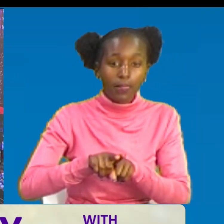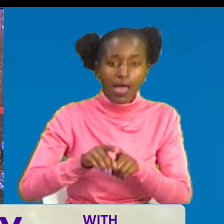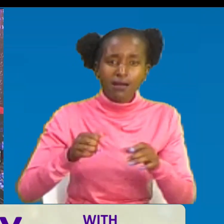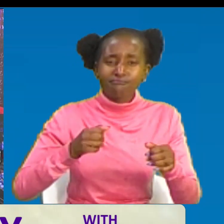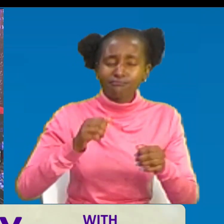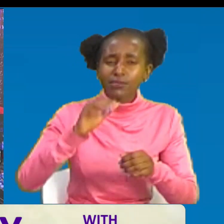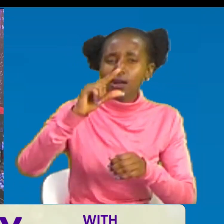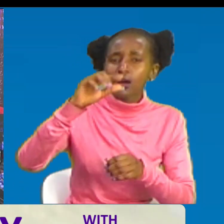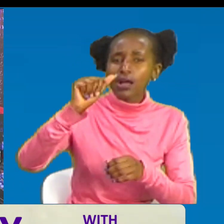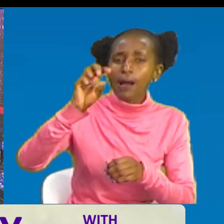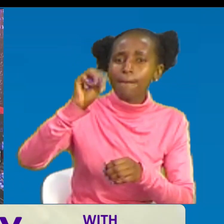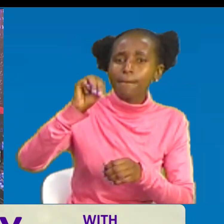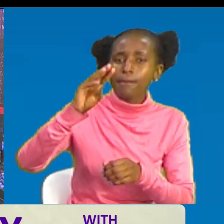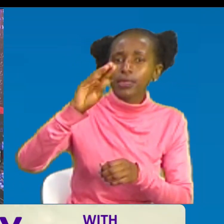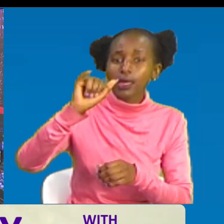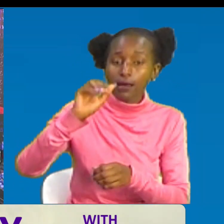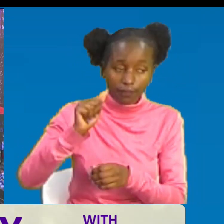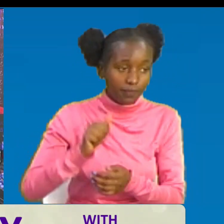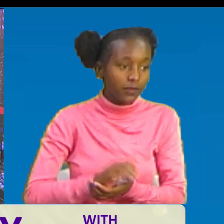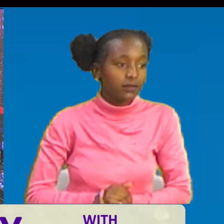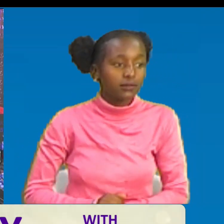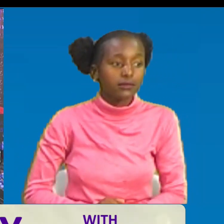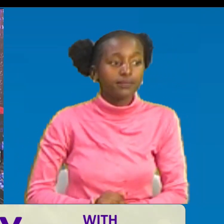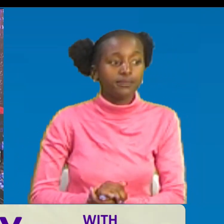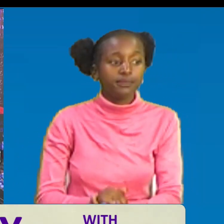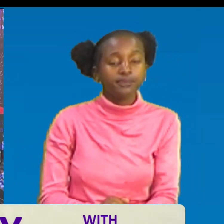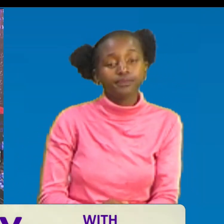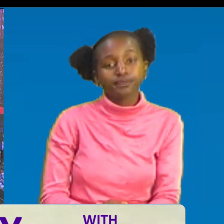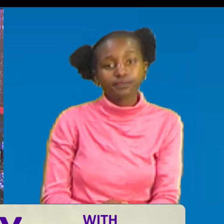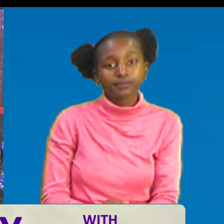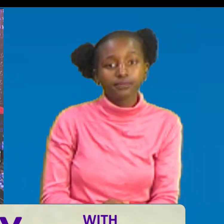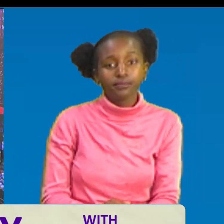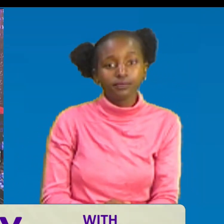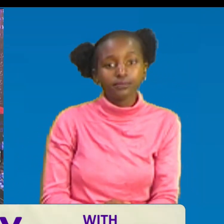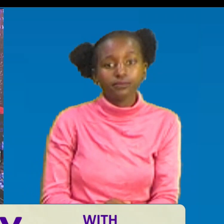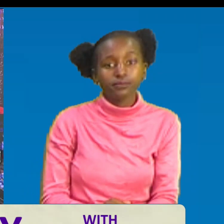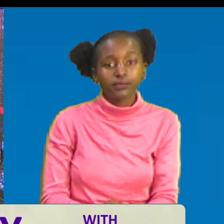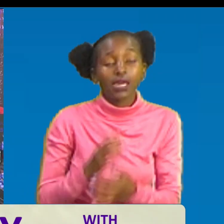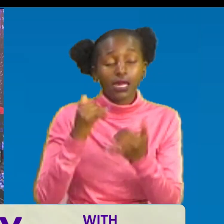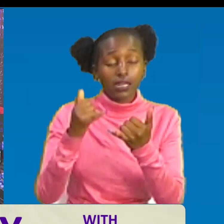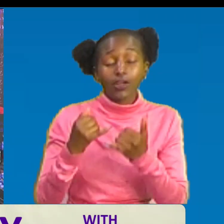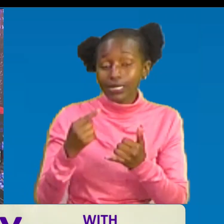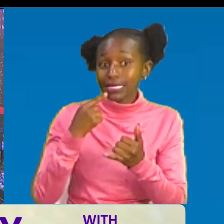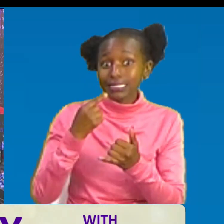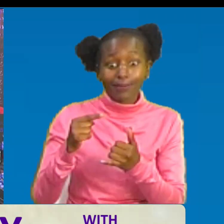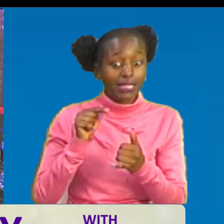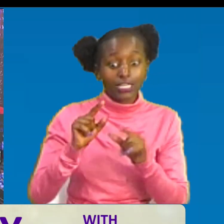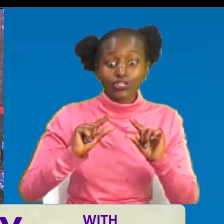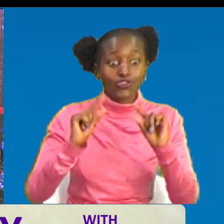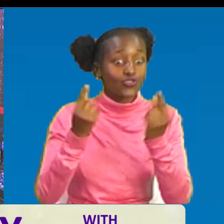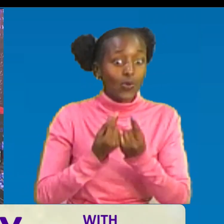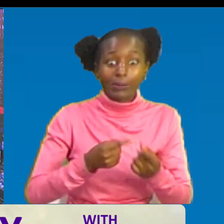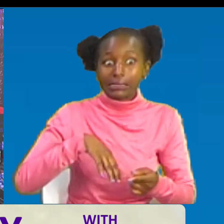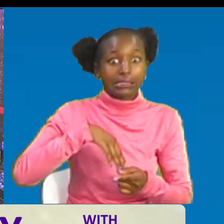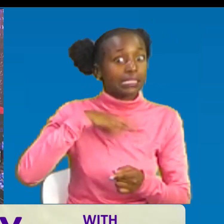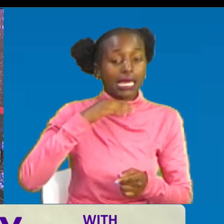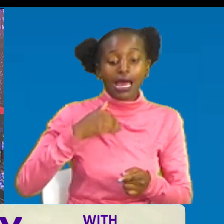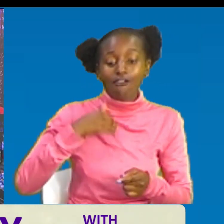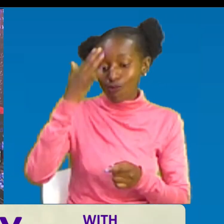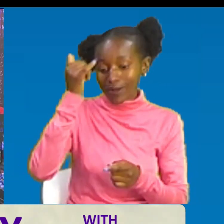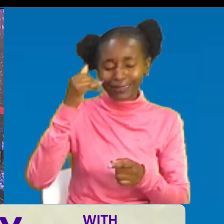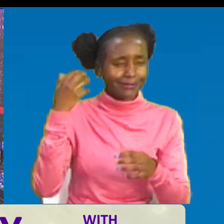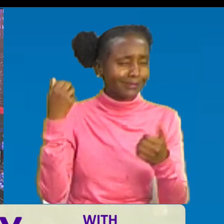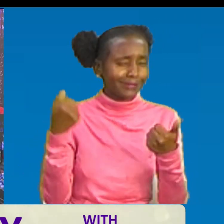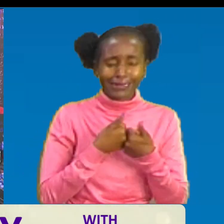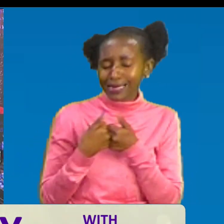course, for me, this stands out as the group of death because a lot of talent that is within this particular